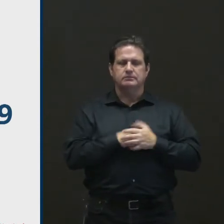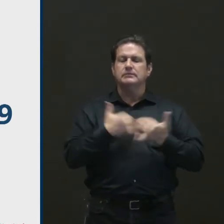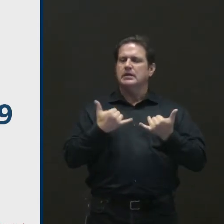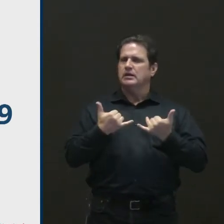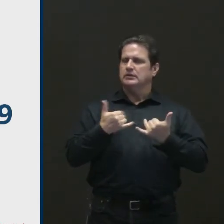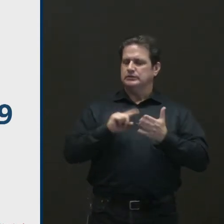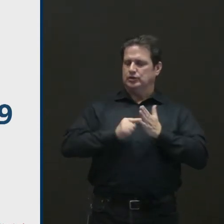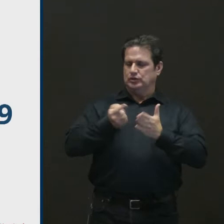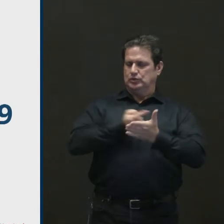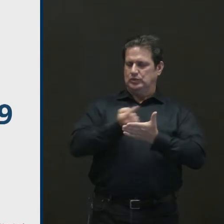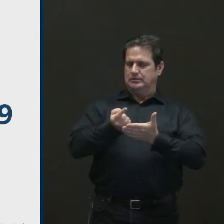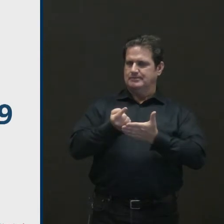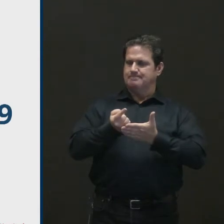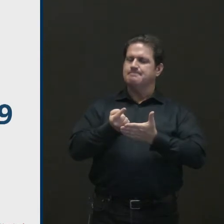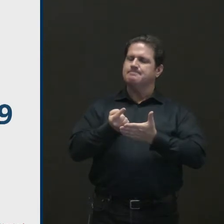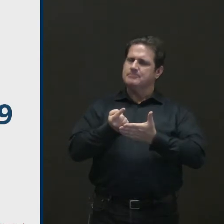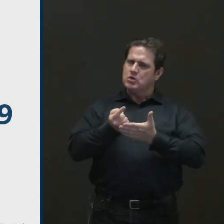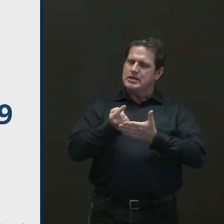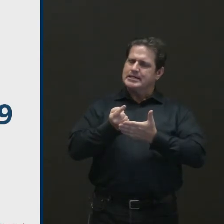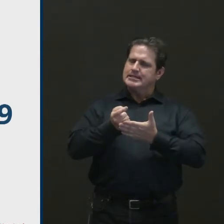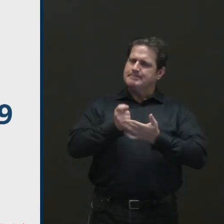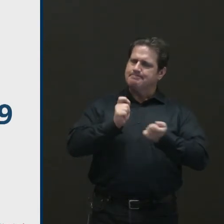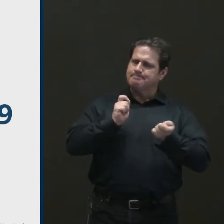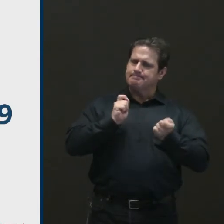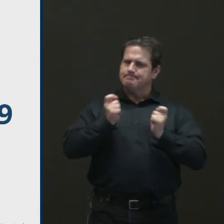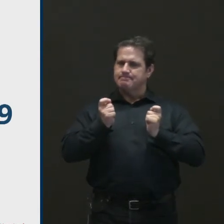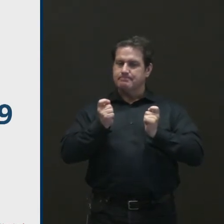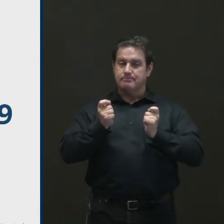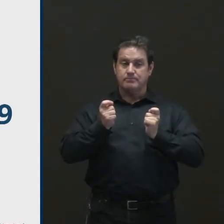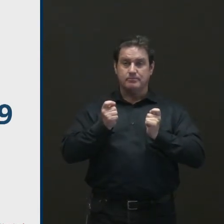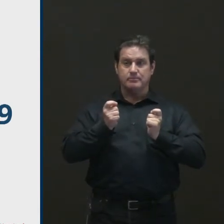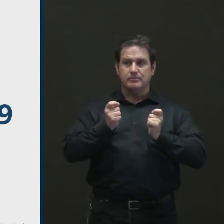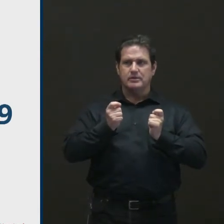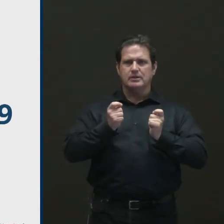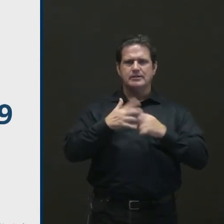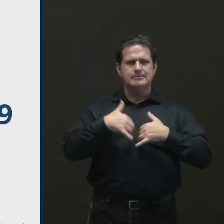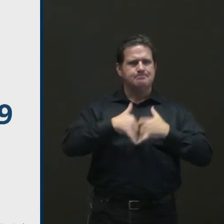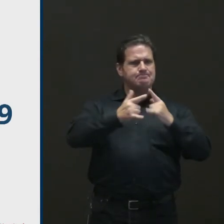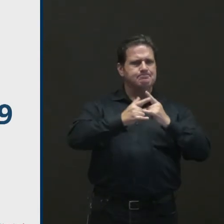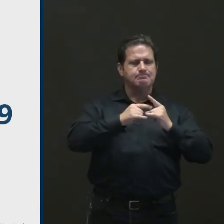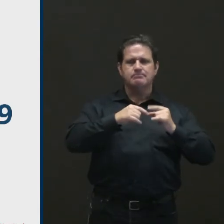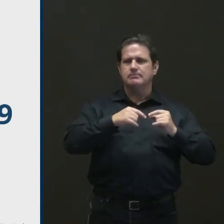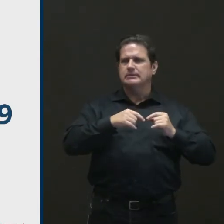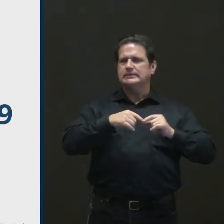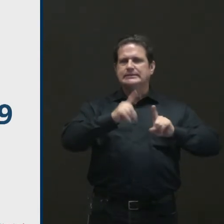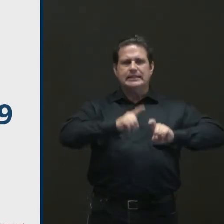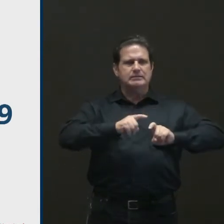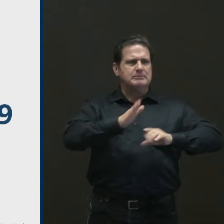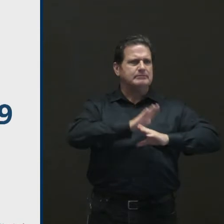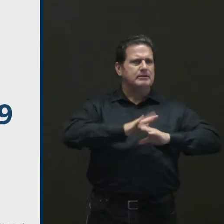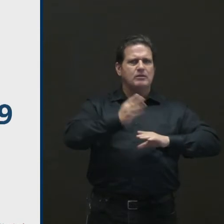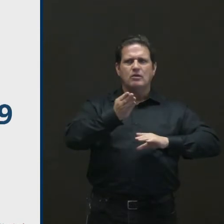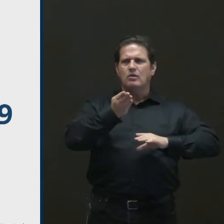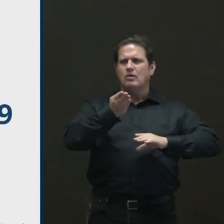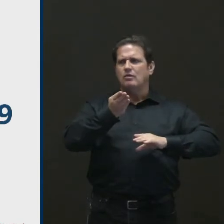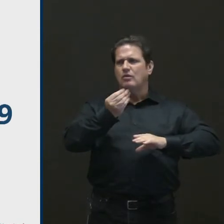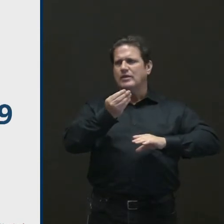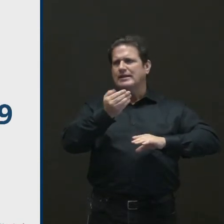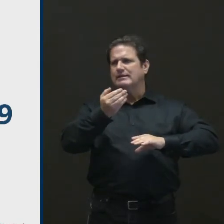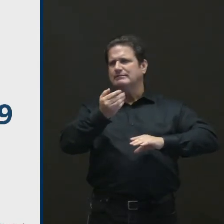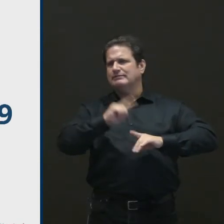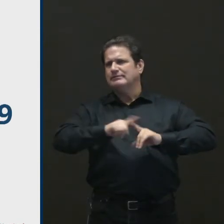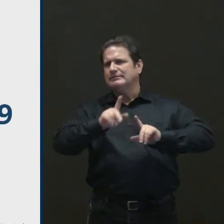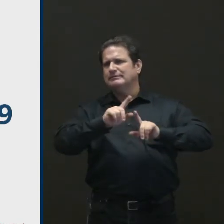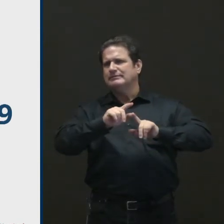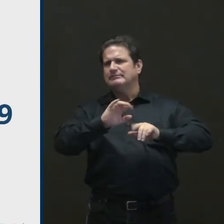done starting this week is really pivot a little bit from these road shows, which we were averaging anywhere from about 14 to 18 different testing